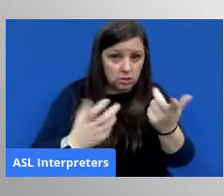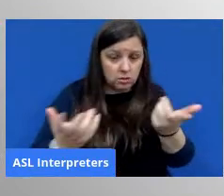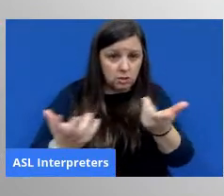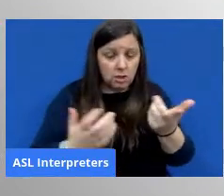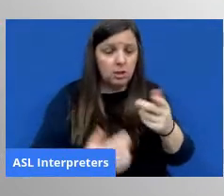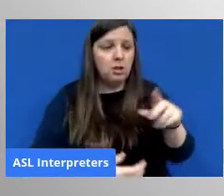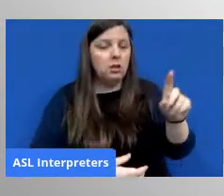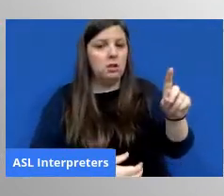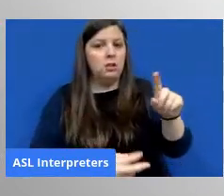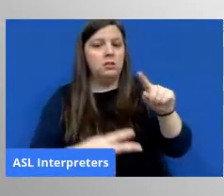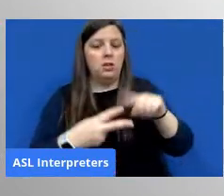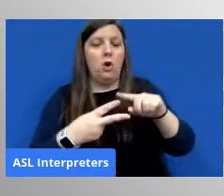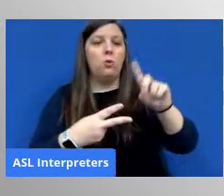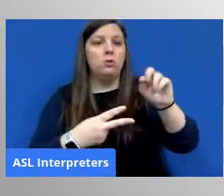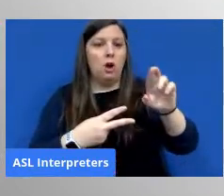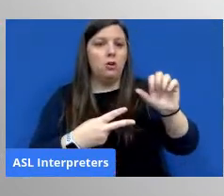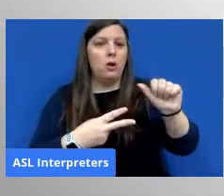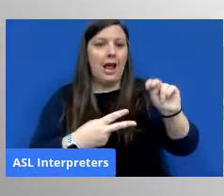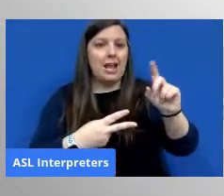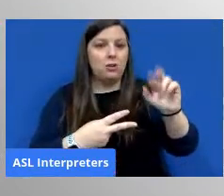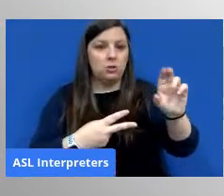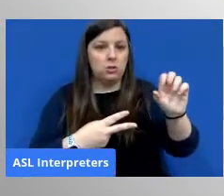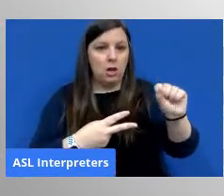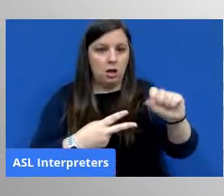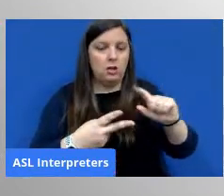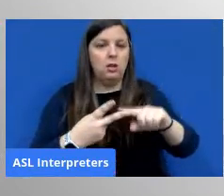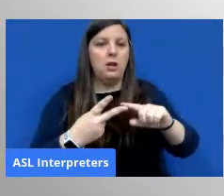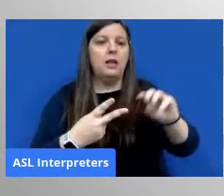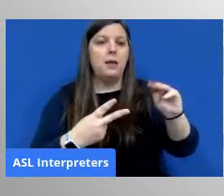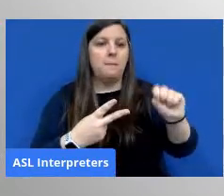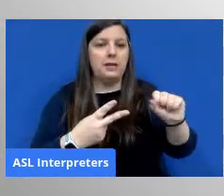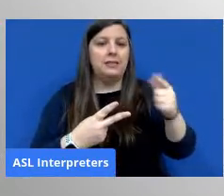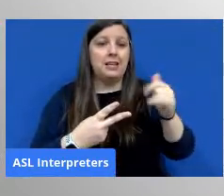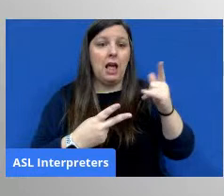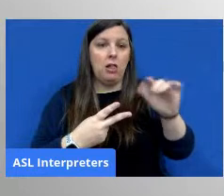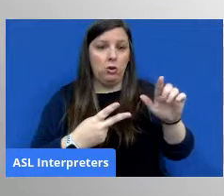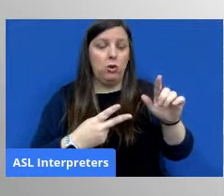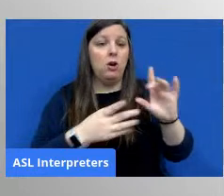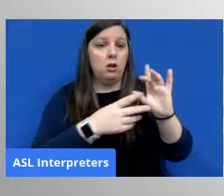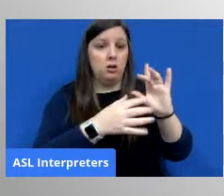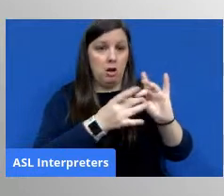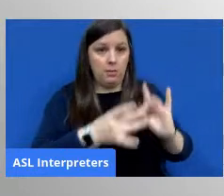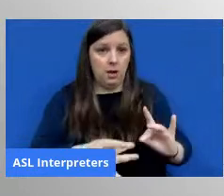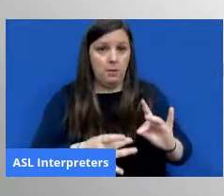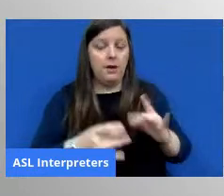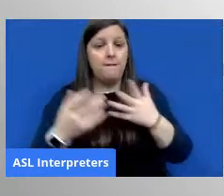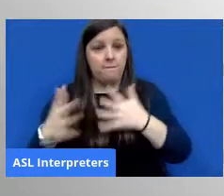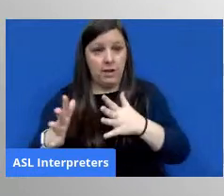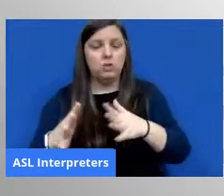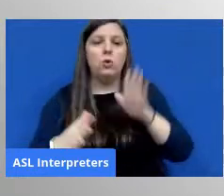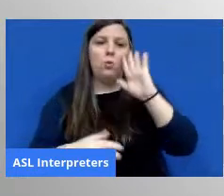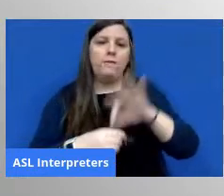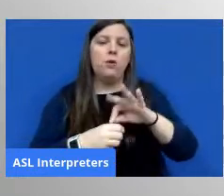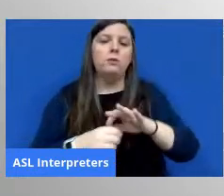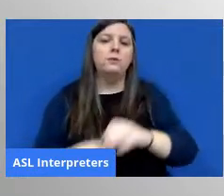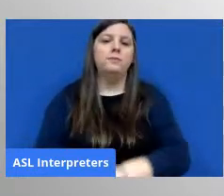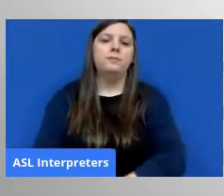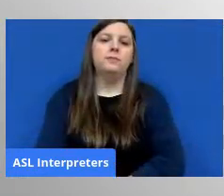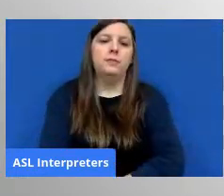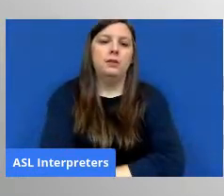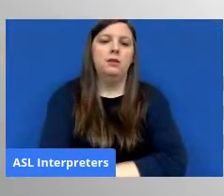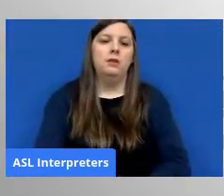Anderson, Ms. Gallagher, and then we'll take a vote. So I've heard,